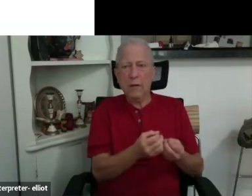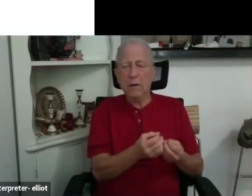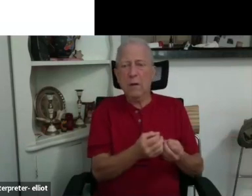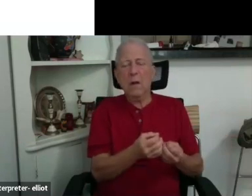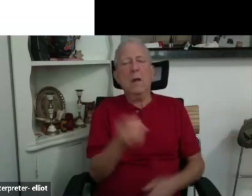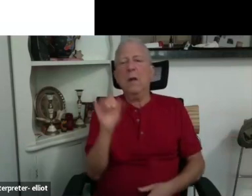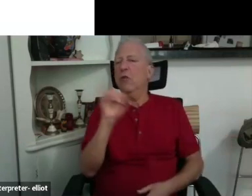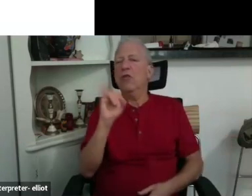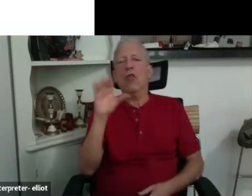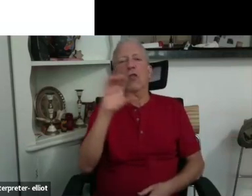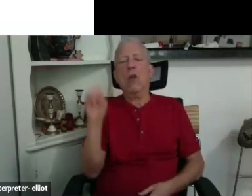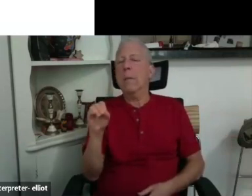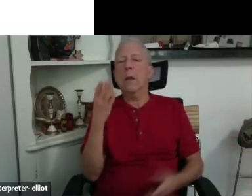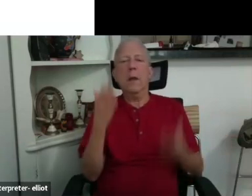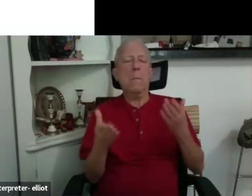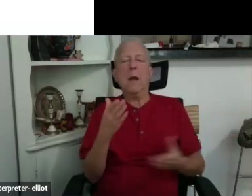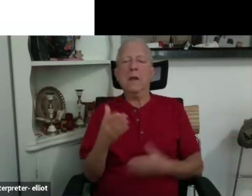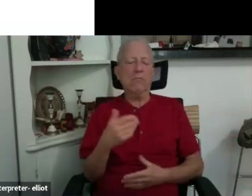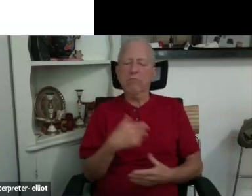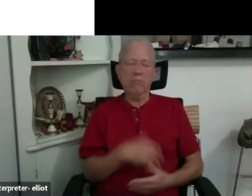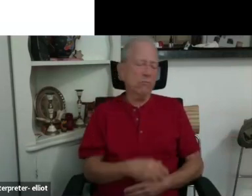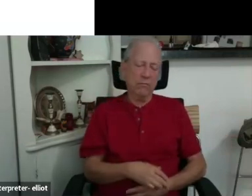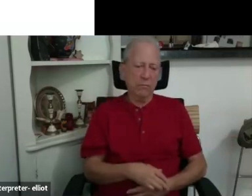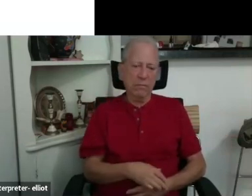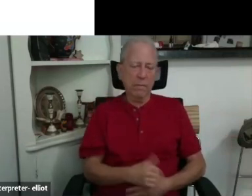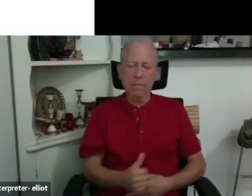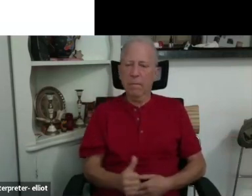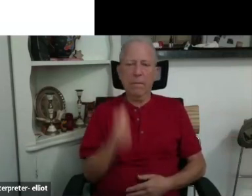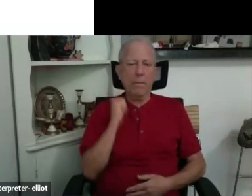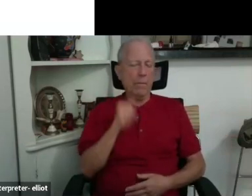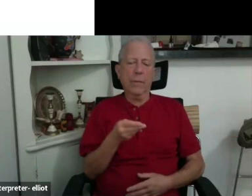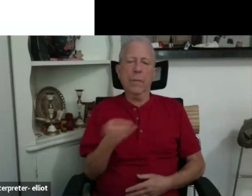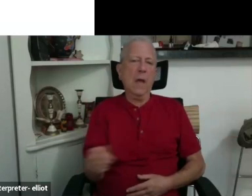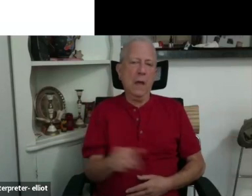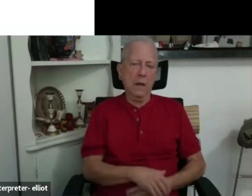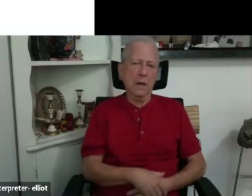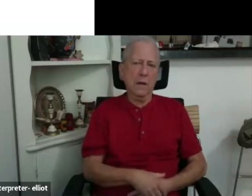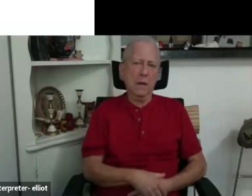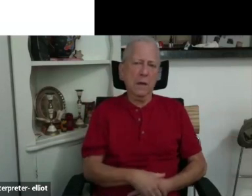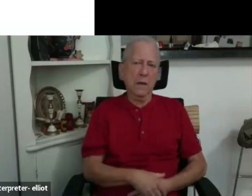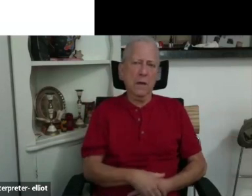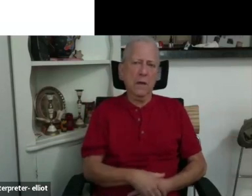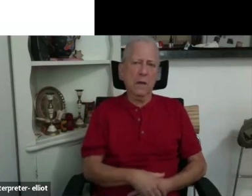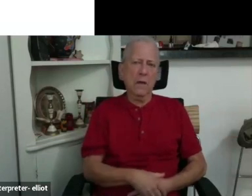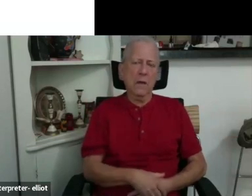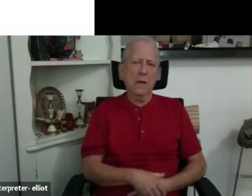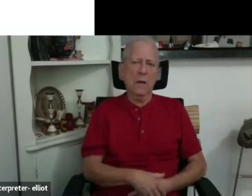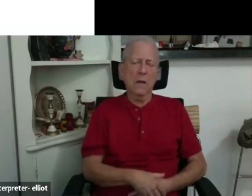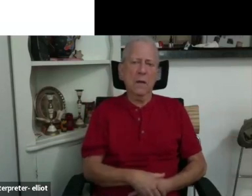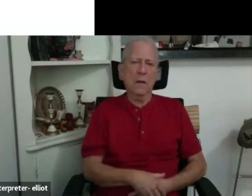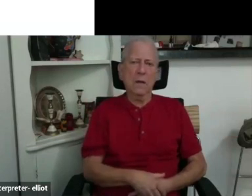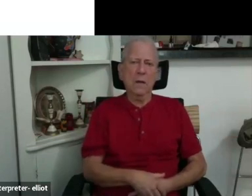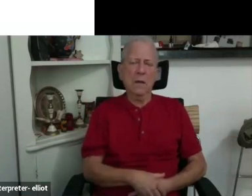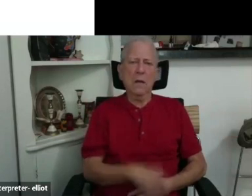Insurance companies might still dispute that when it comes time to pay. And then, as I kind of touched on a little bit a